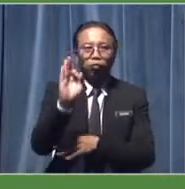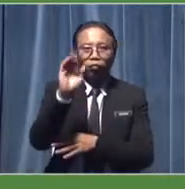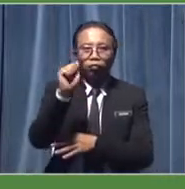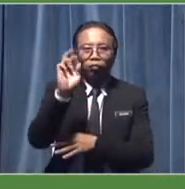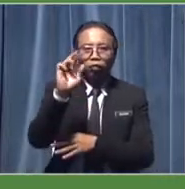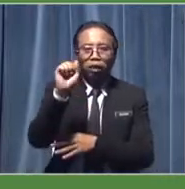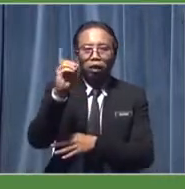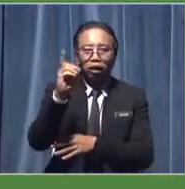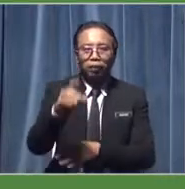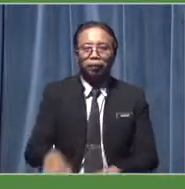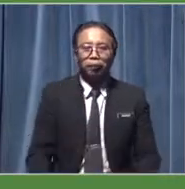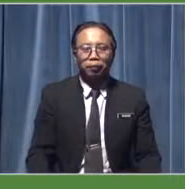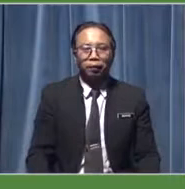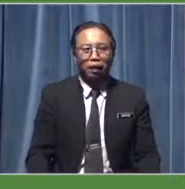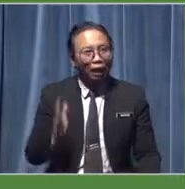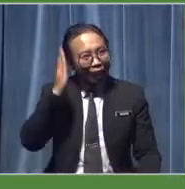Next,